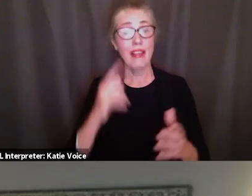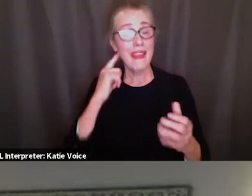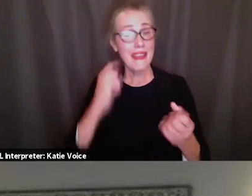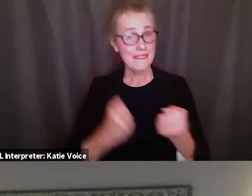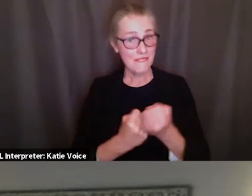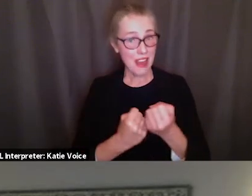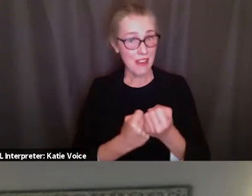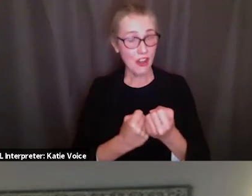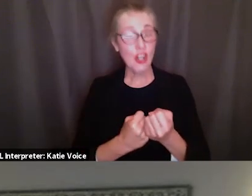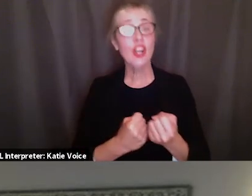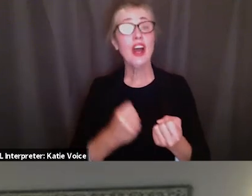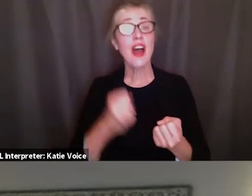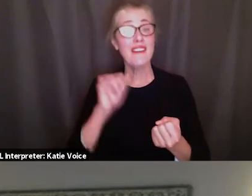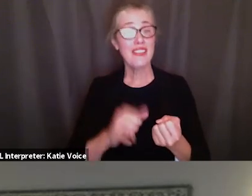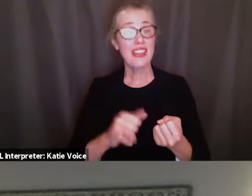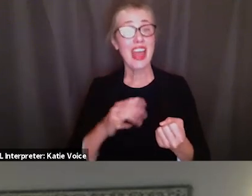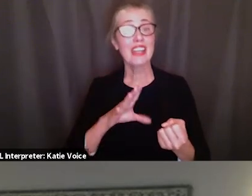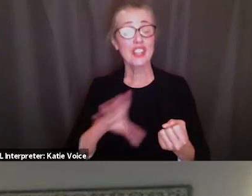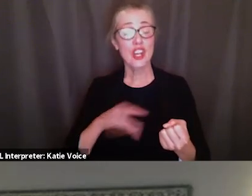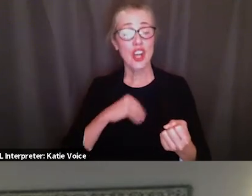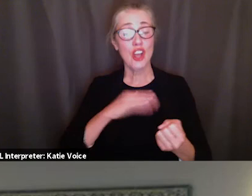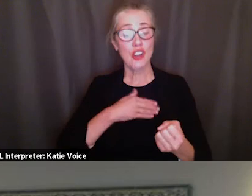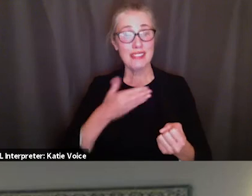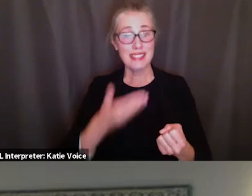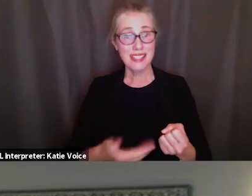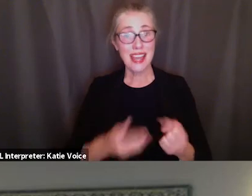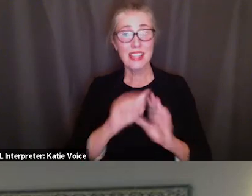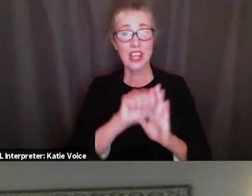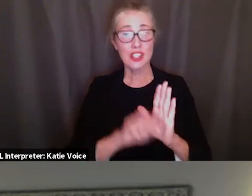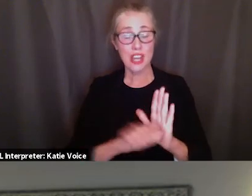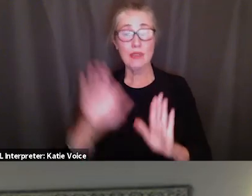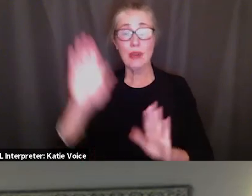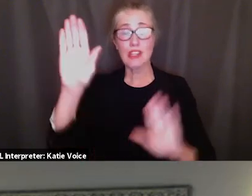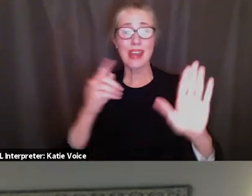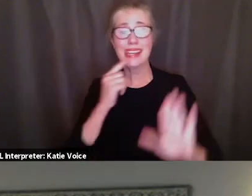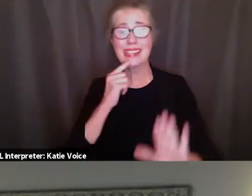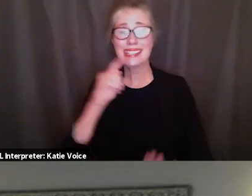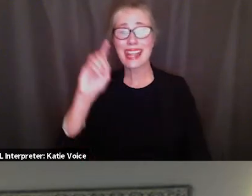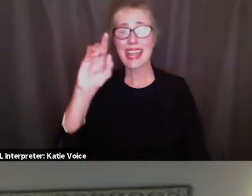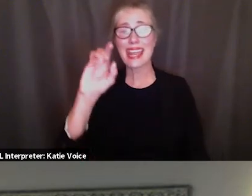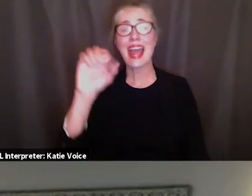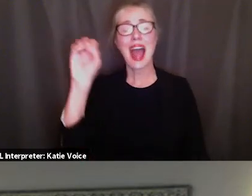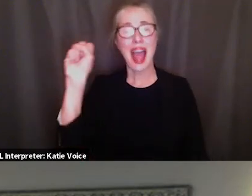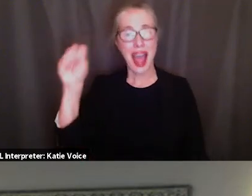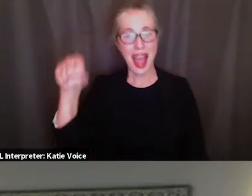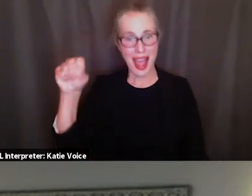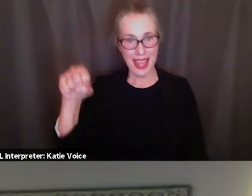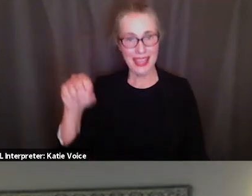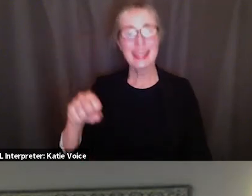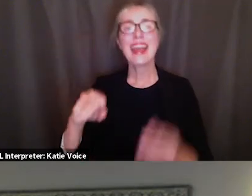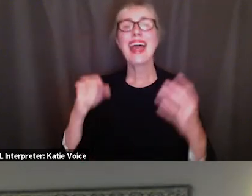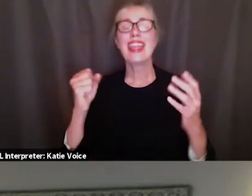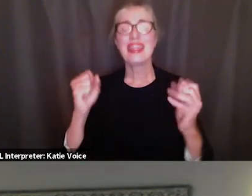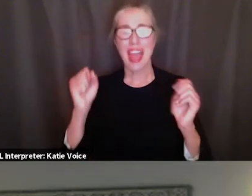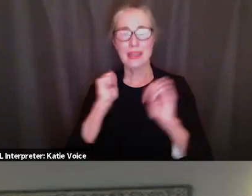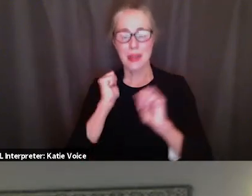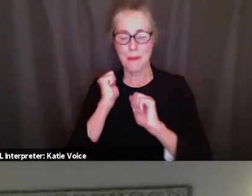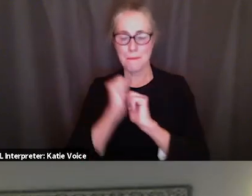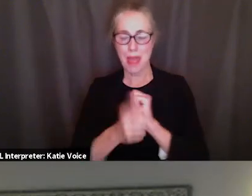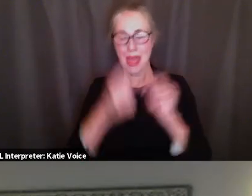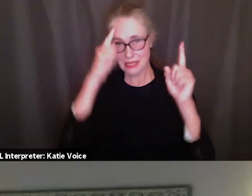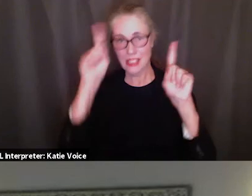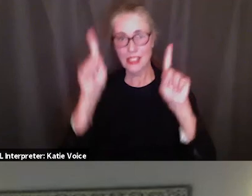signify by raising your hand and saying aye. Aye. Aye. Aye. The consent agenda passes unanimously.